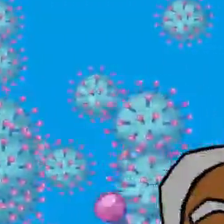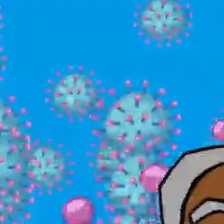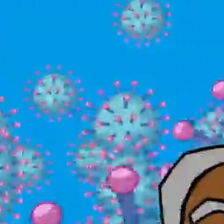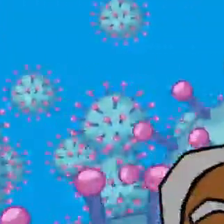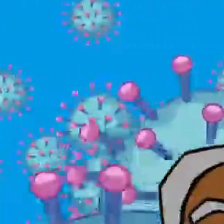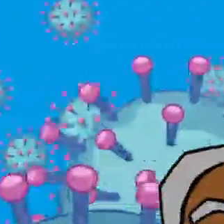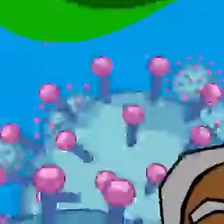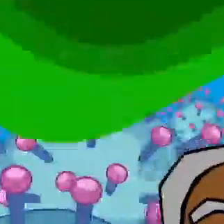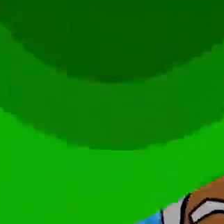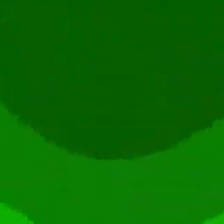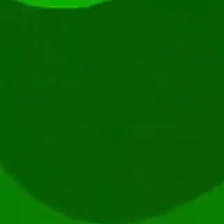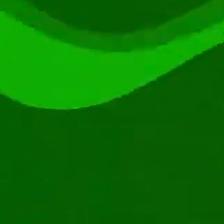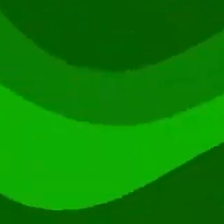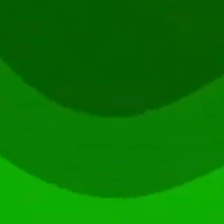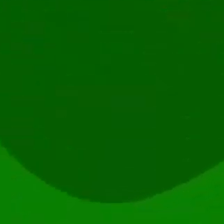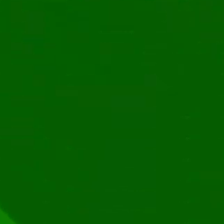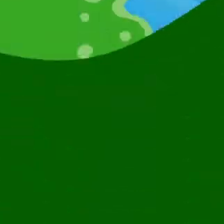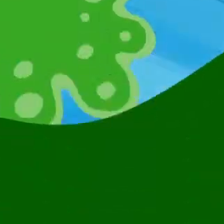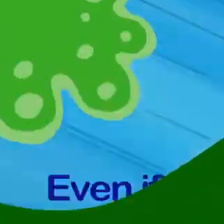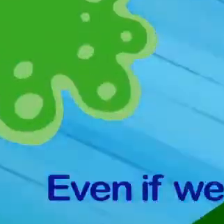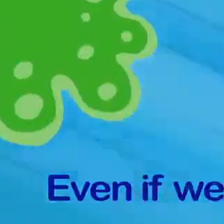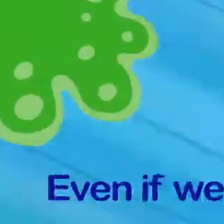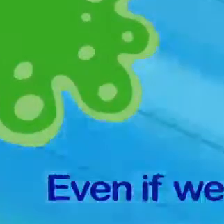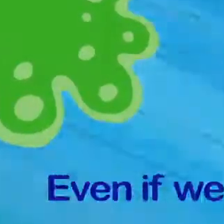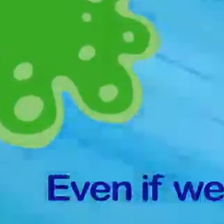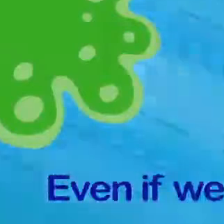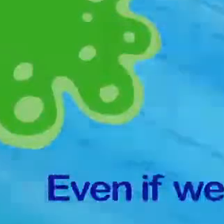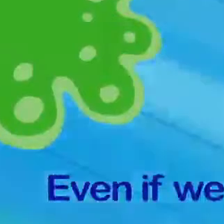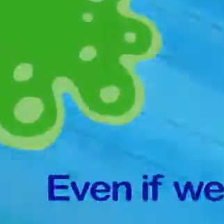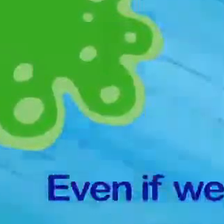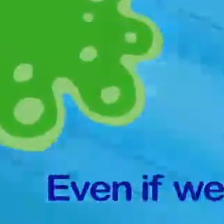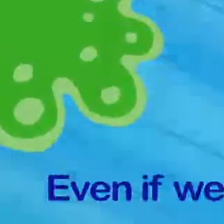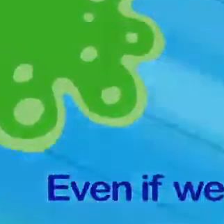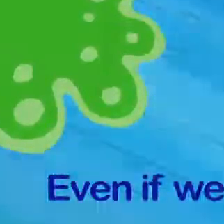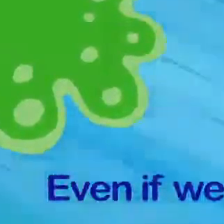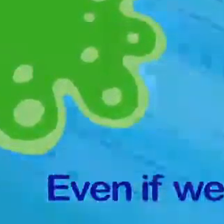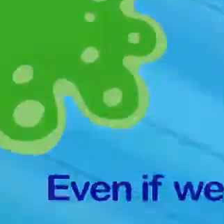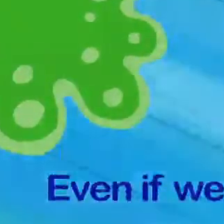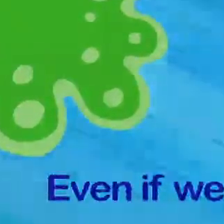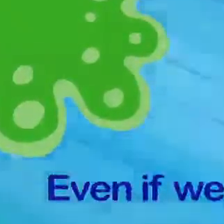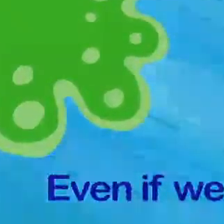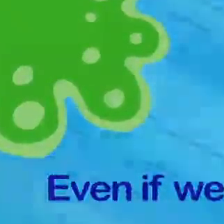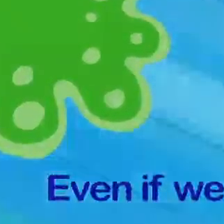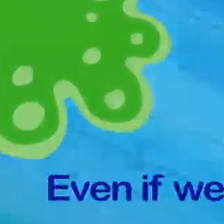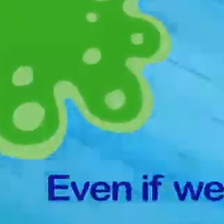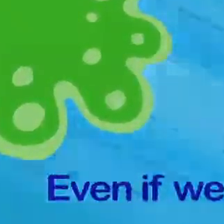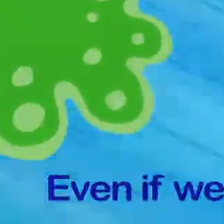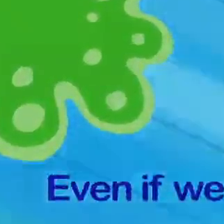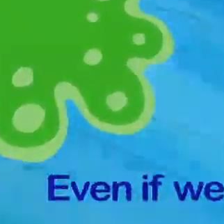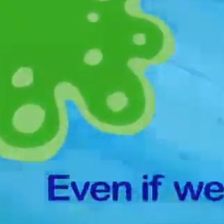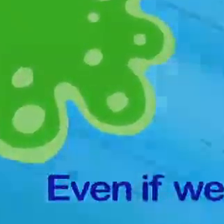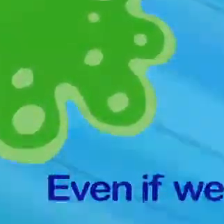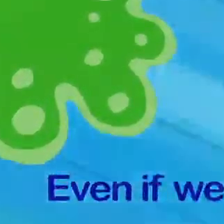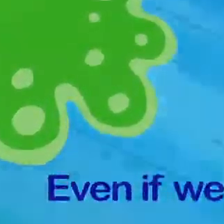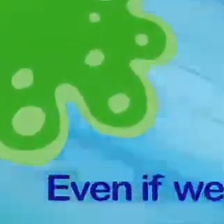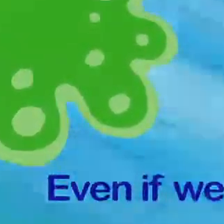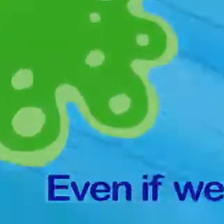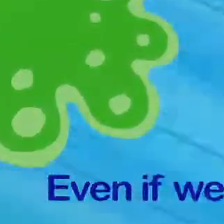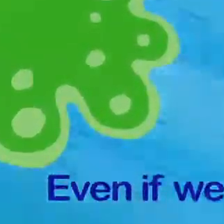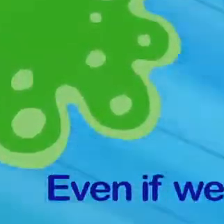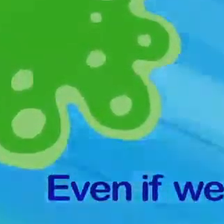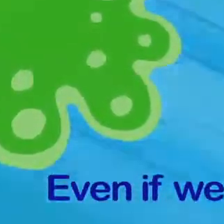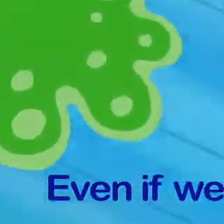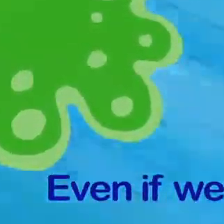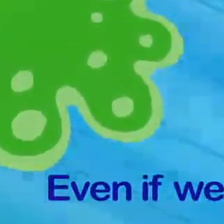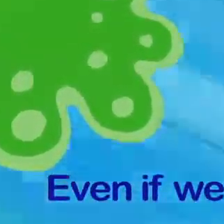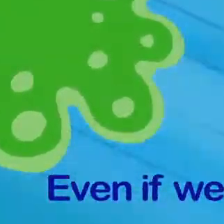Grandma and Grandpa really sick. And even if we don't get sick, we can still carry around the coronavirus, which can jump from us to other